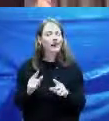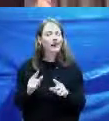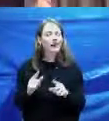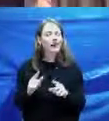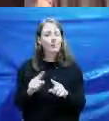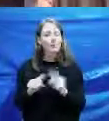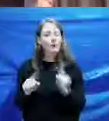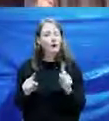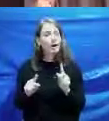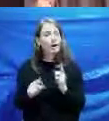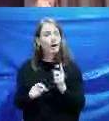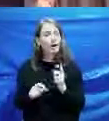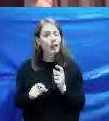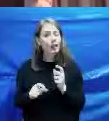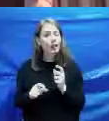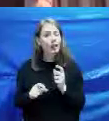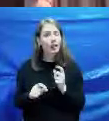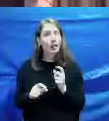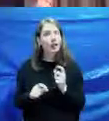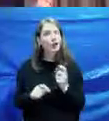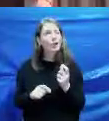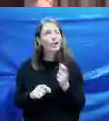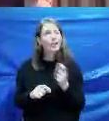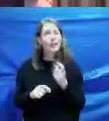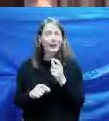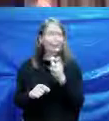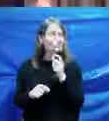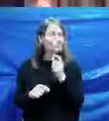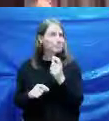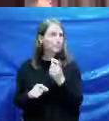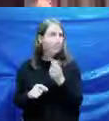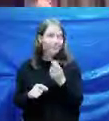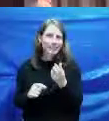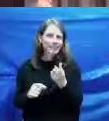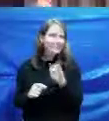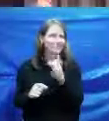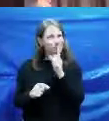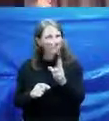revisiting the same thing, getting deeper and deeper, not, you know,